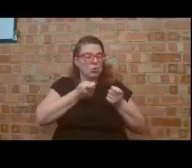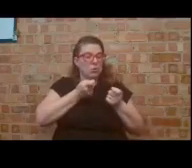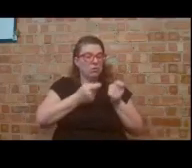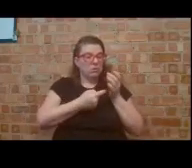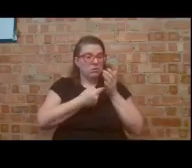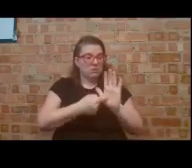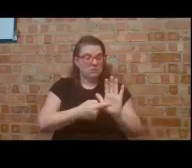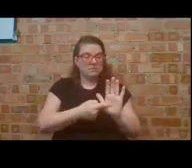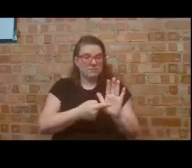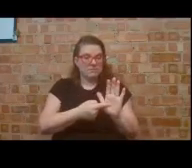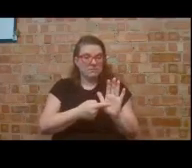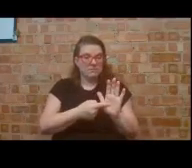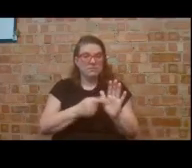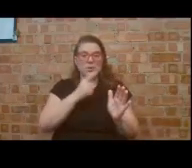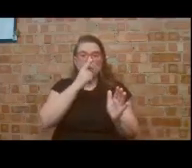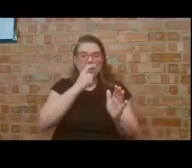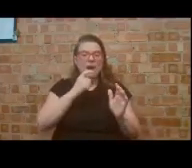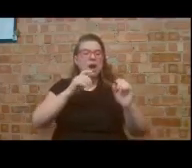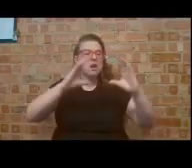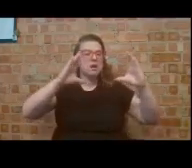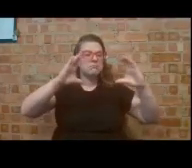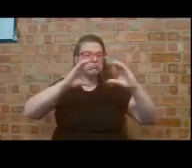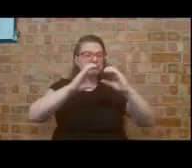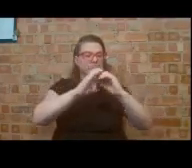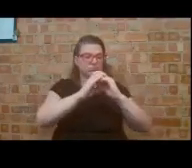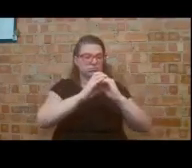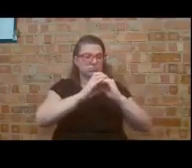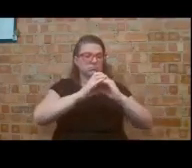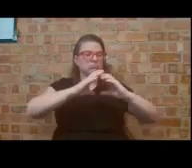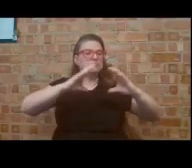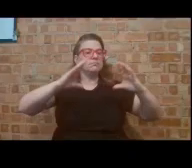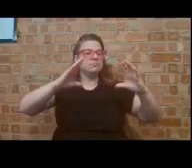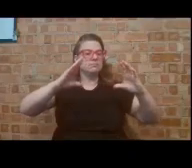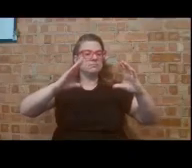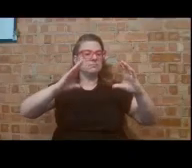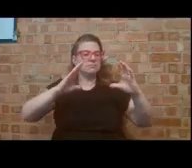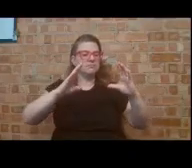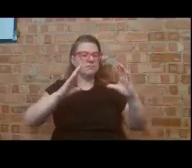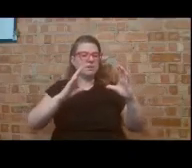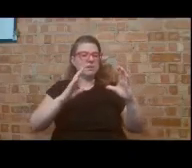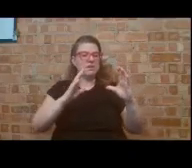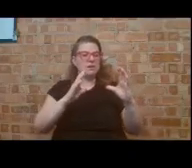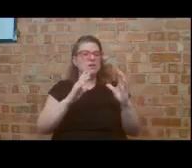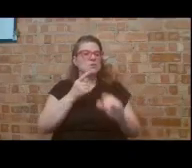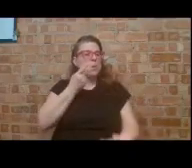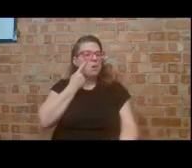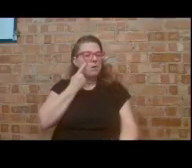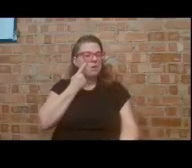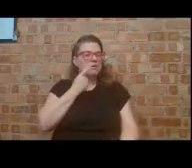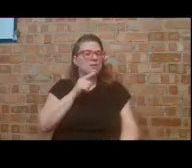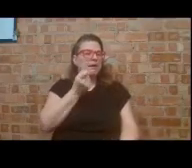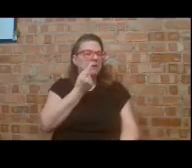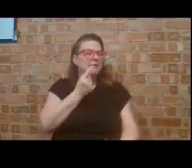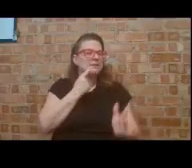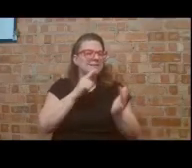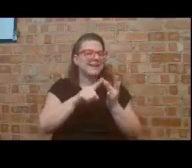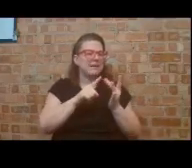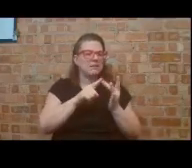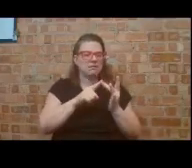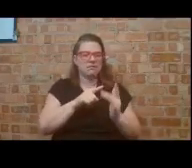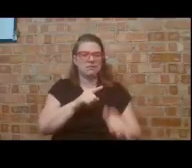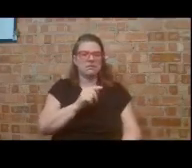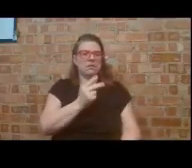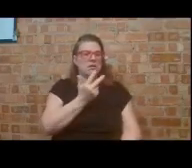to increase and decrease and to turn on the magnification. So the gesture for zoom is a 3-finger double